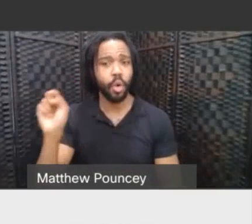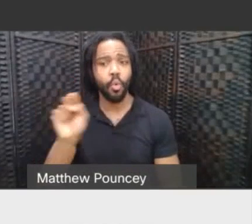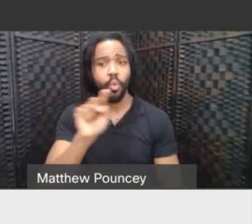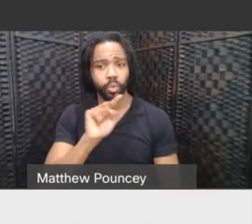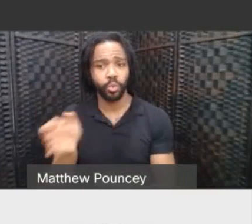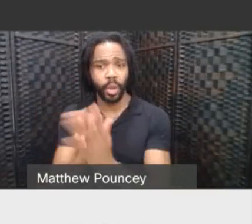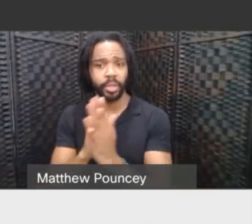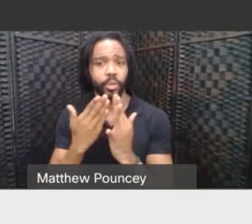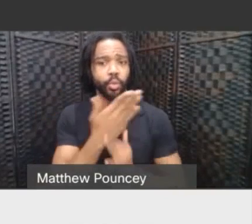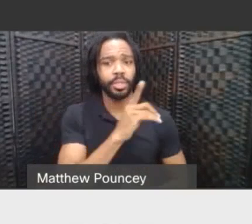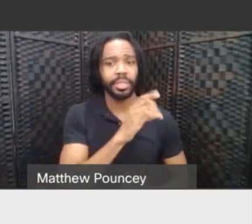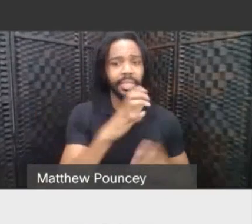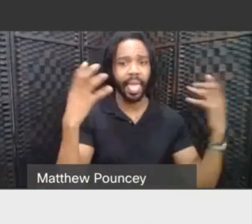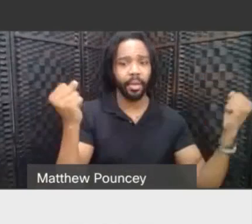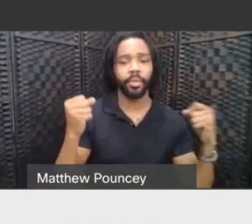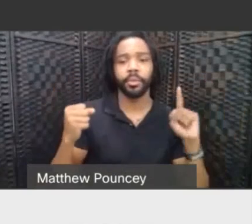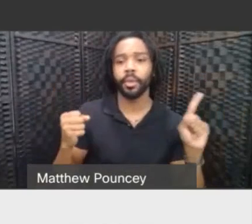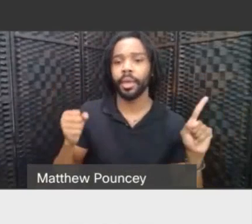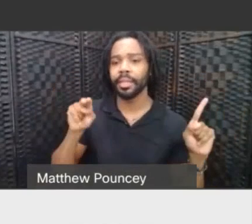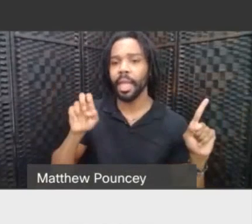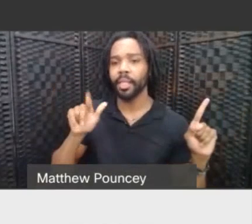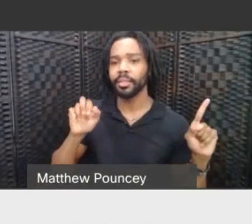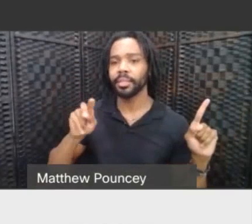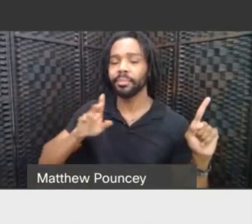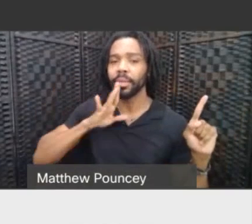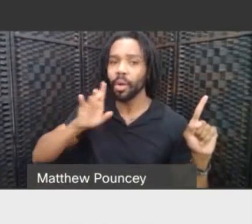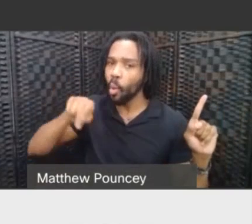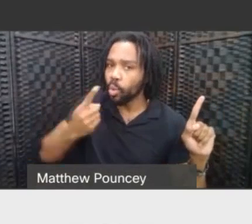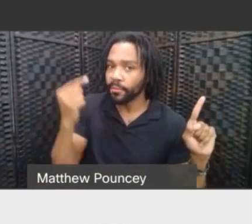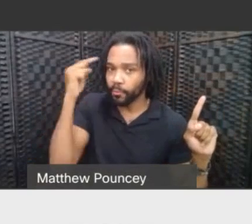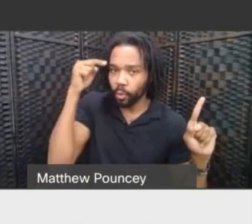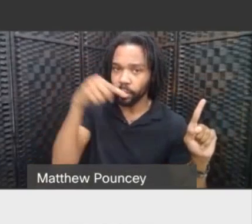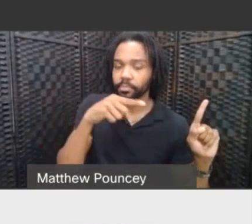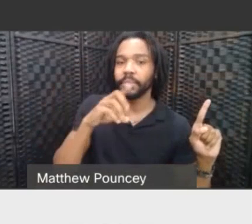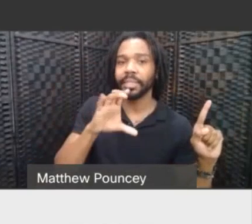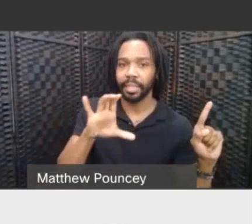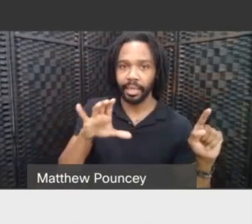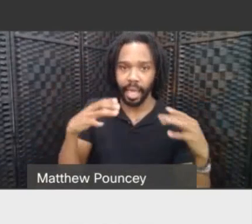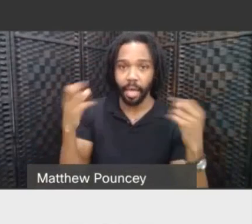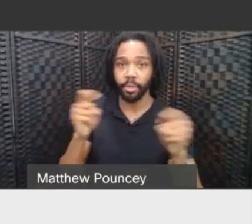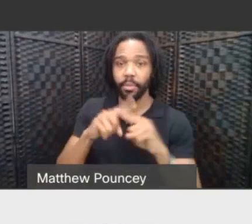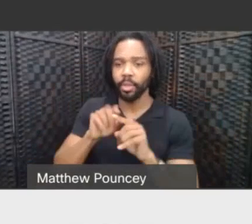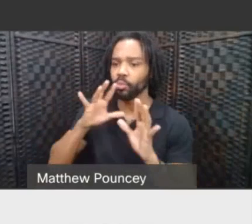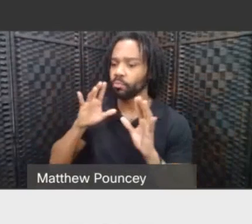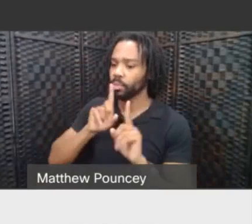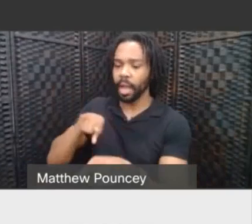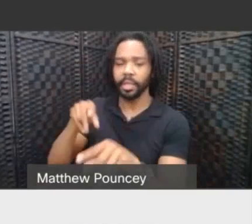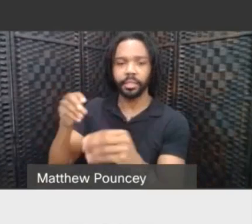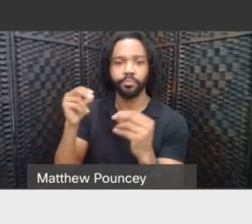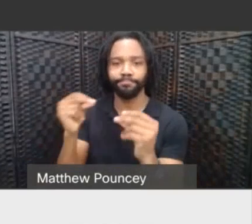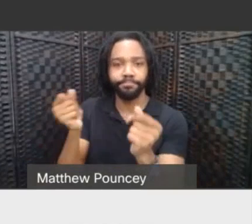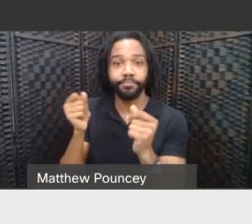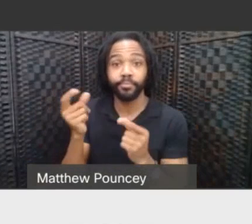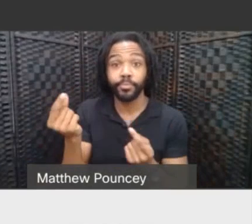DC Health? So, well, I guess I can only speak for DC Health, but the response is very quick. If you reach